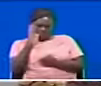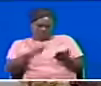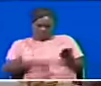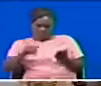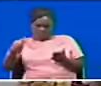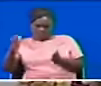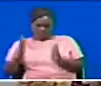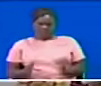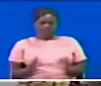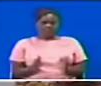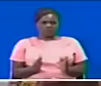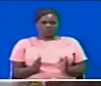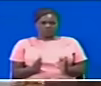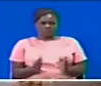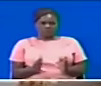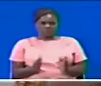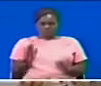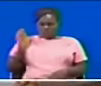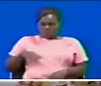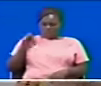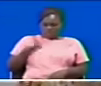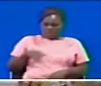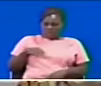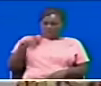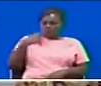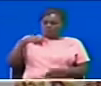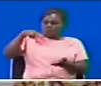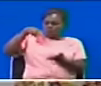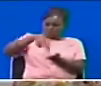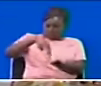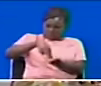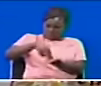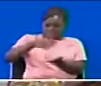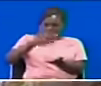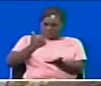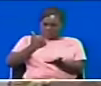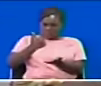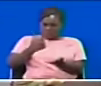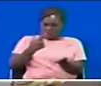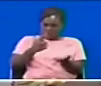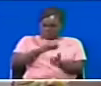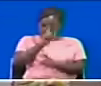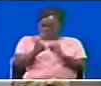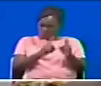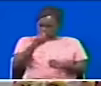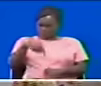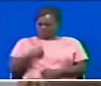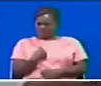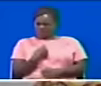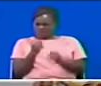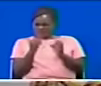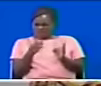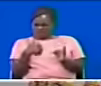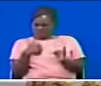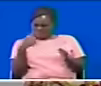So this is something that also, as women who are going on the grassroots, we need to interrogate ourselves and say, if I'm going